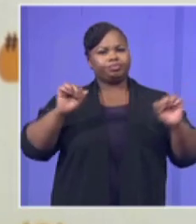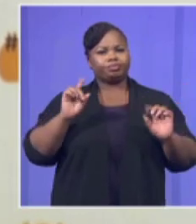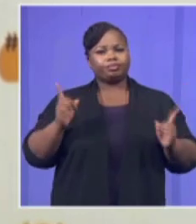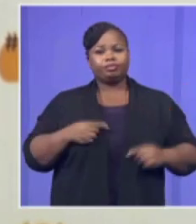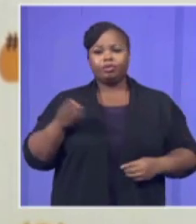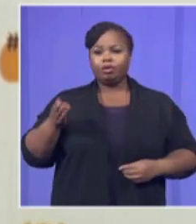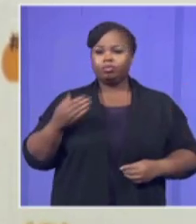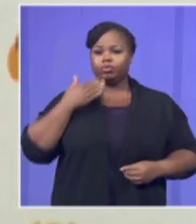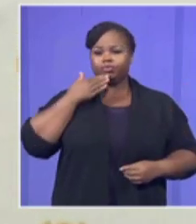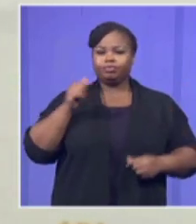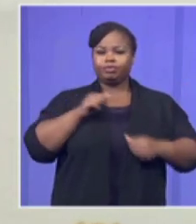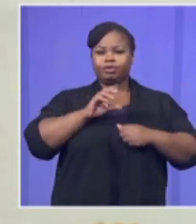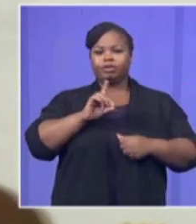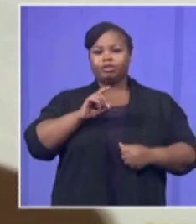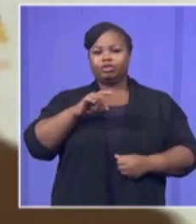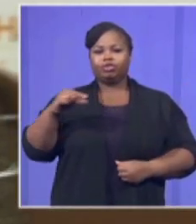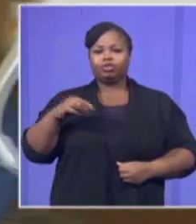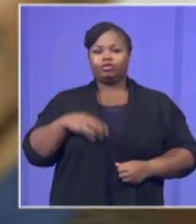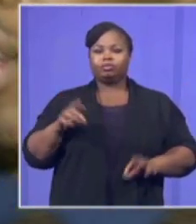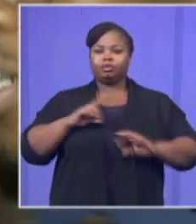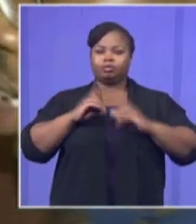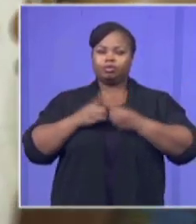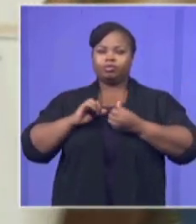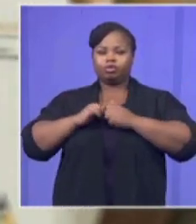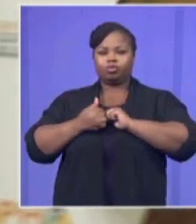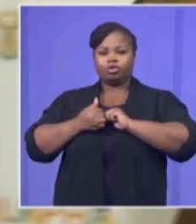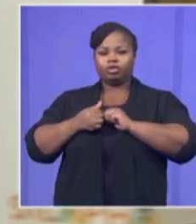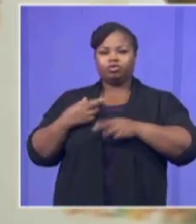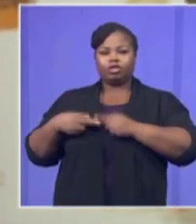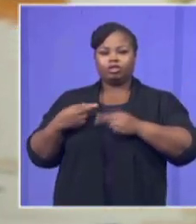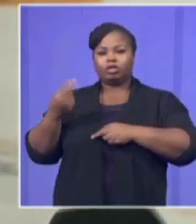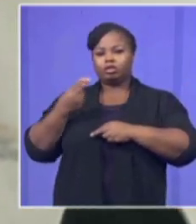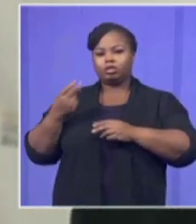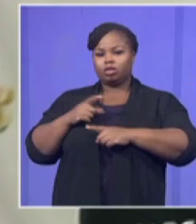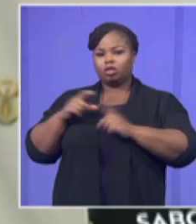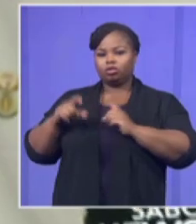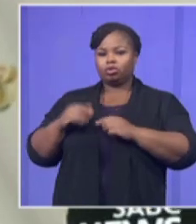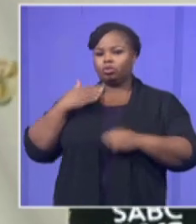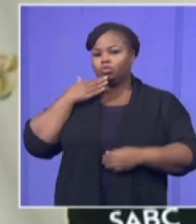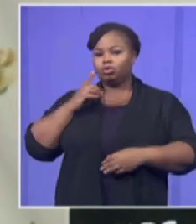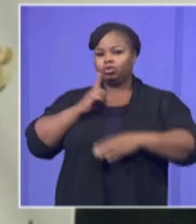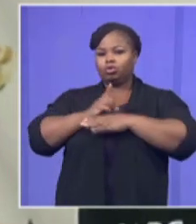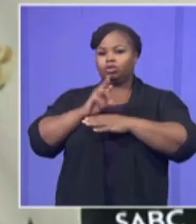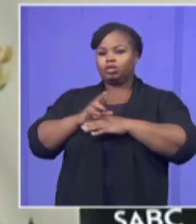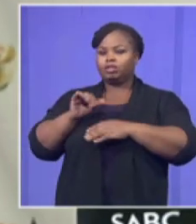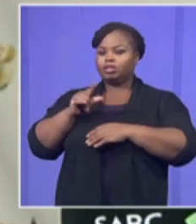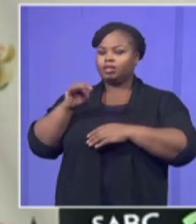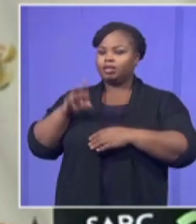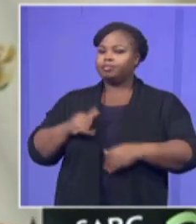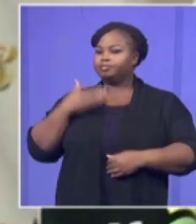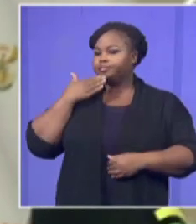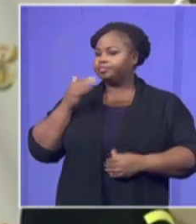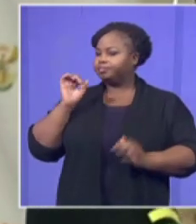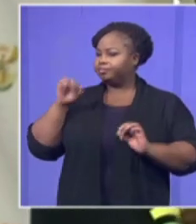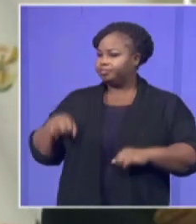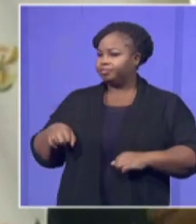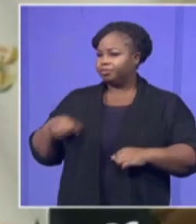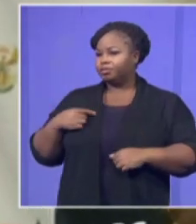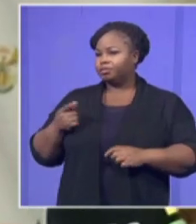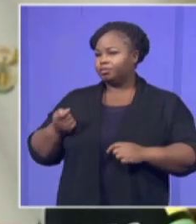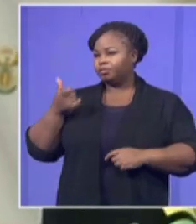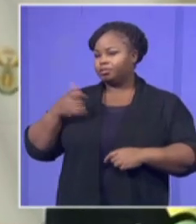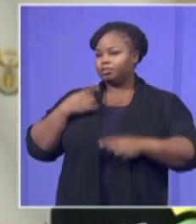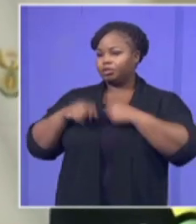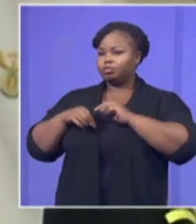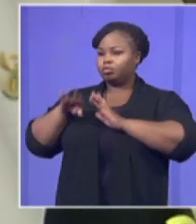the Deputy Director General of the Department of Sports, Recreation, Arts and Culture, Dr. Cynthia Khumalo. Doctor, just let's start about